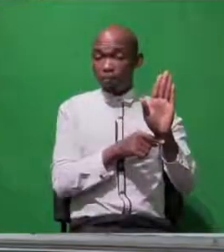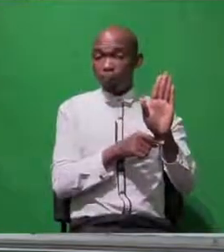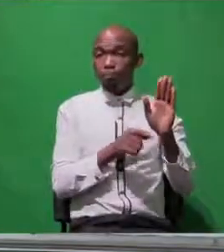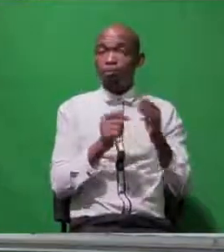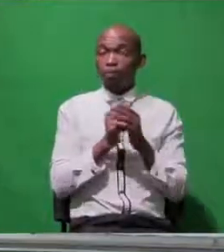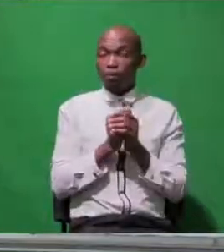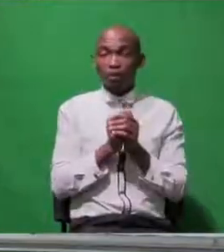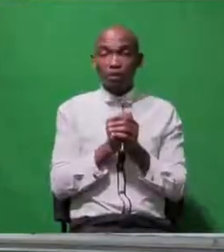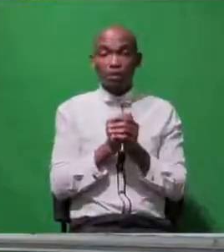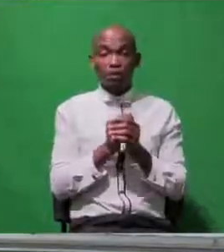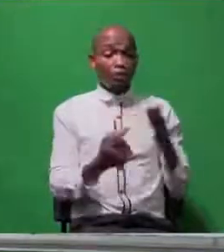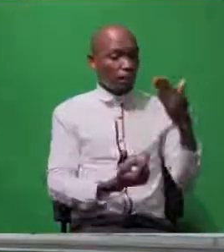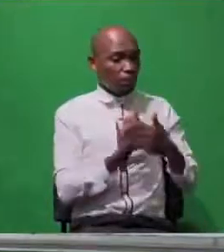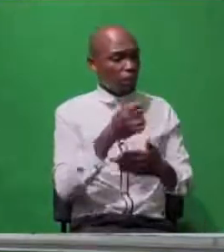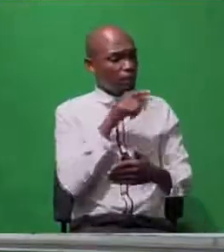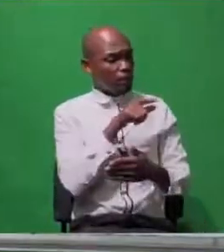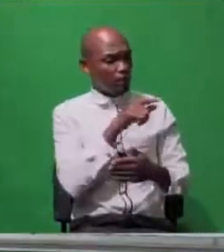And